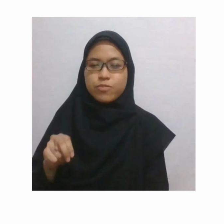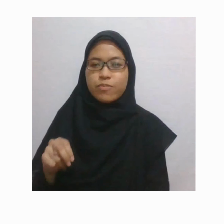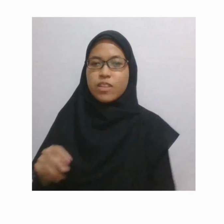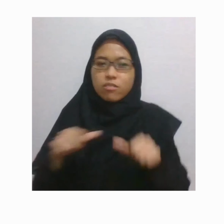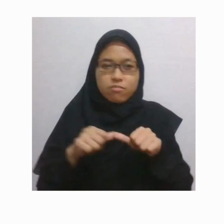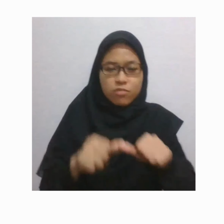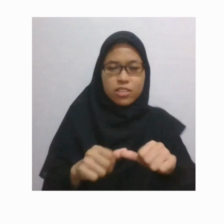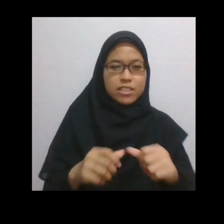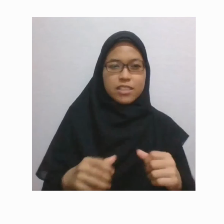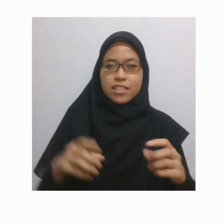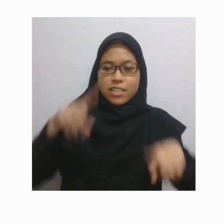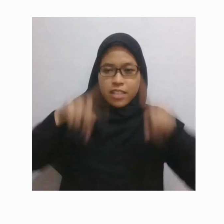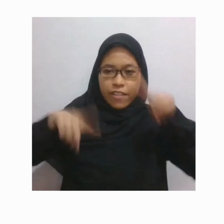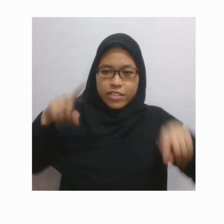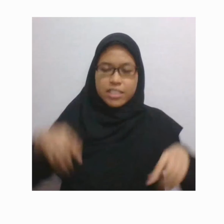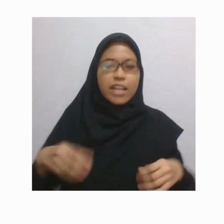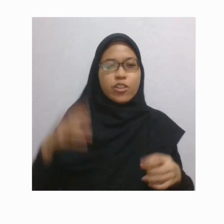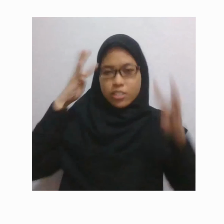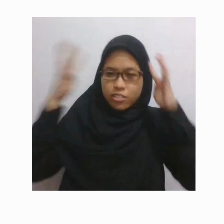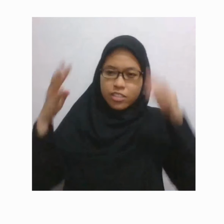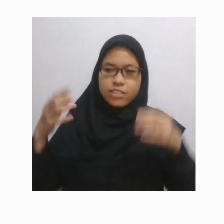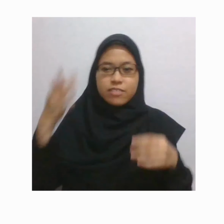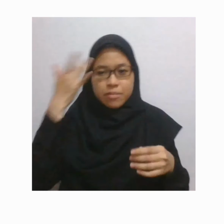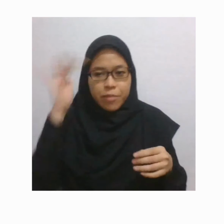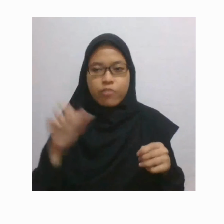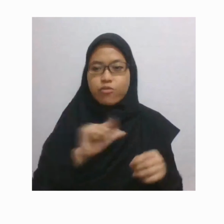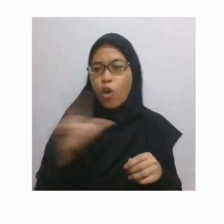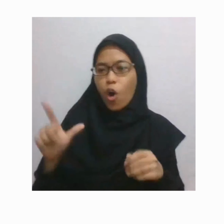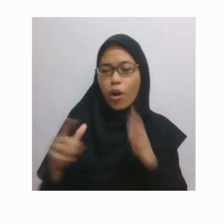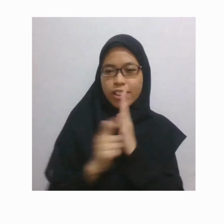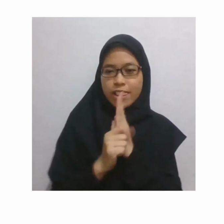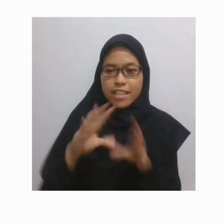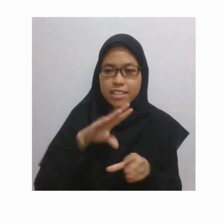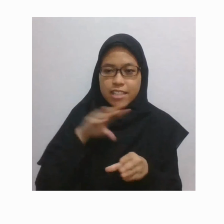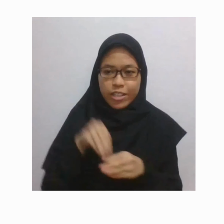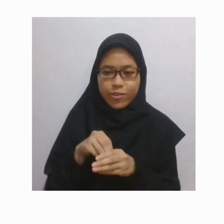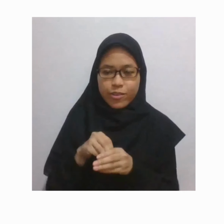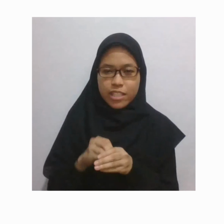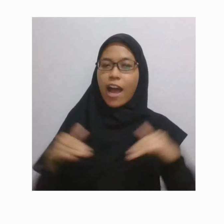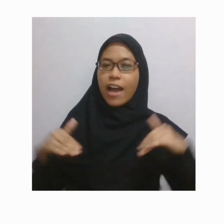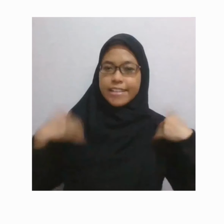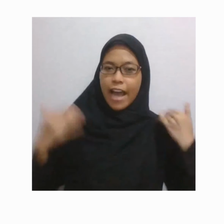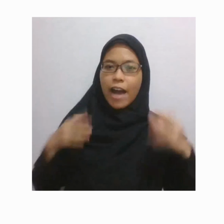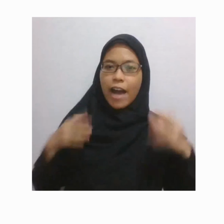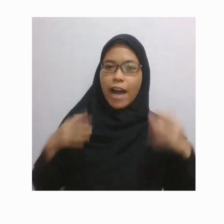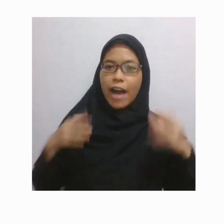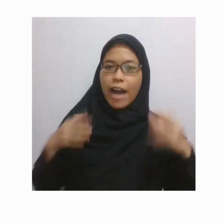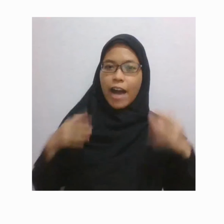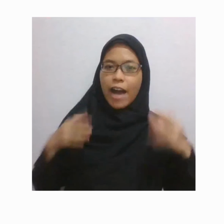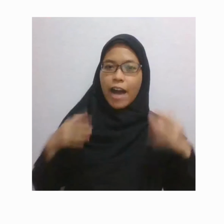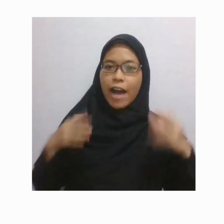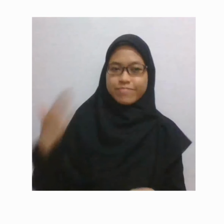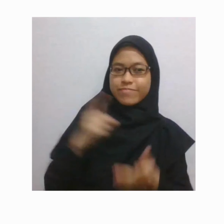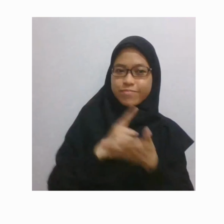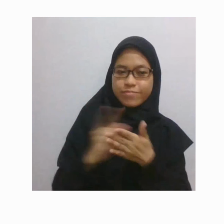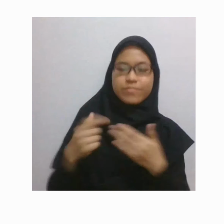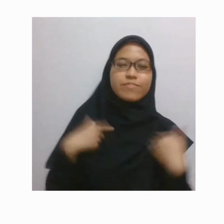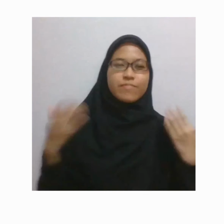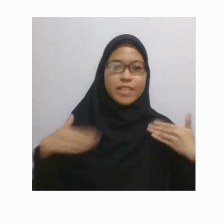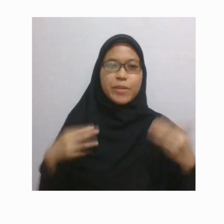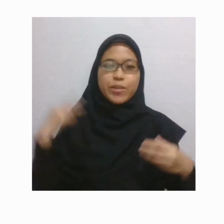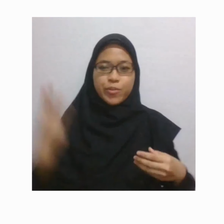and ingenuity of all talent, including that of young people. Last week, I was really delighted to